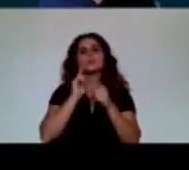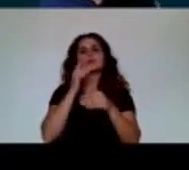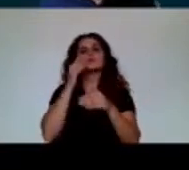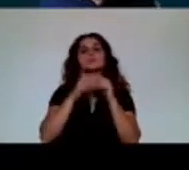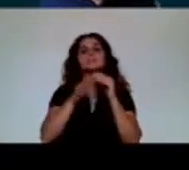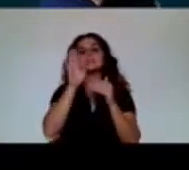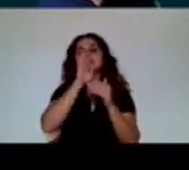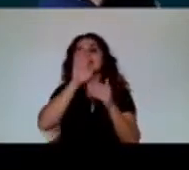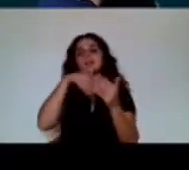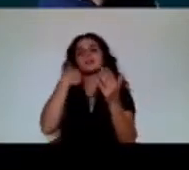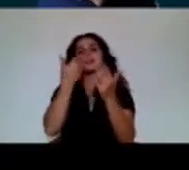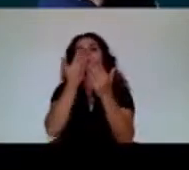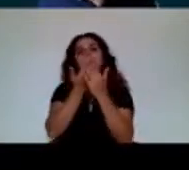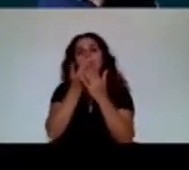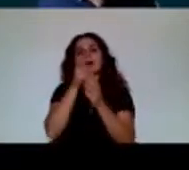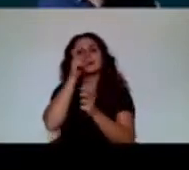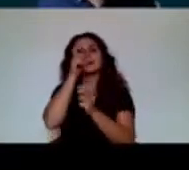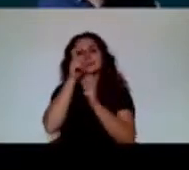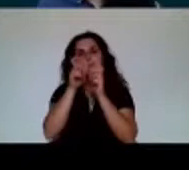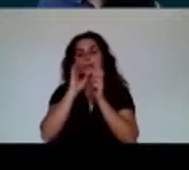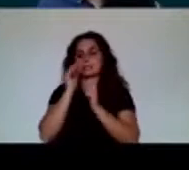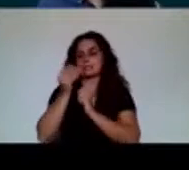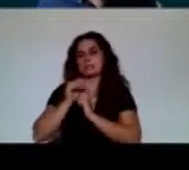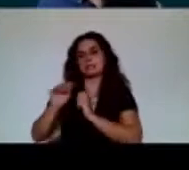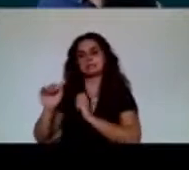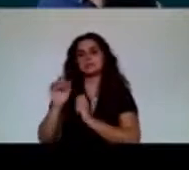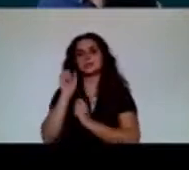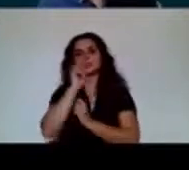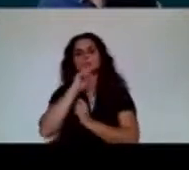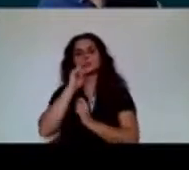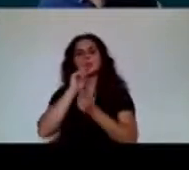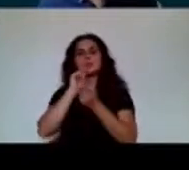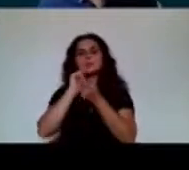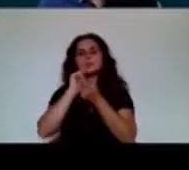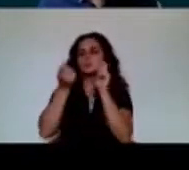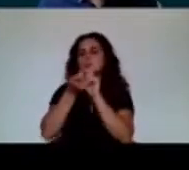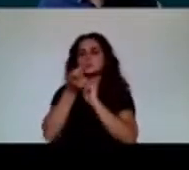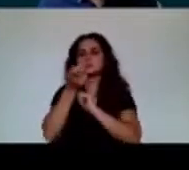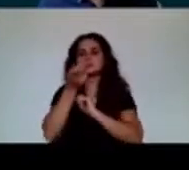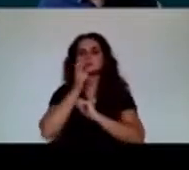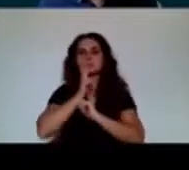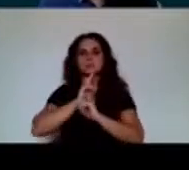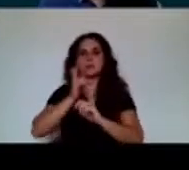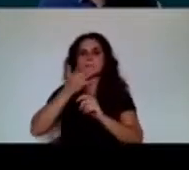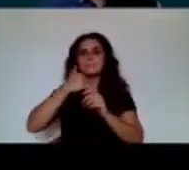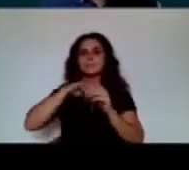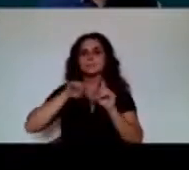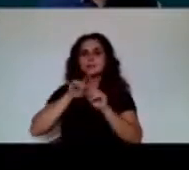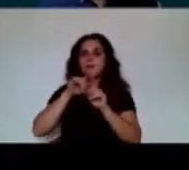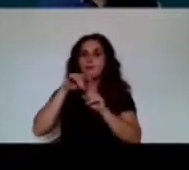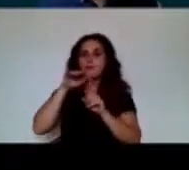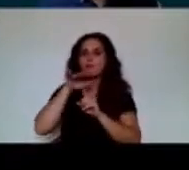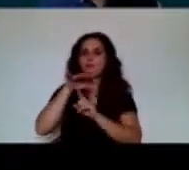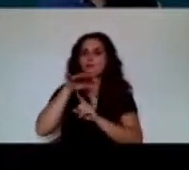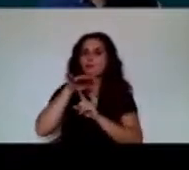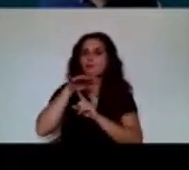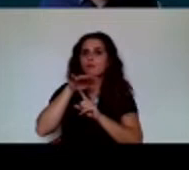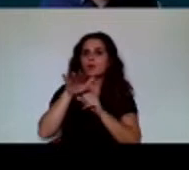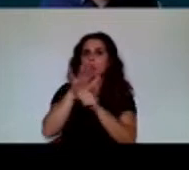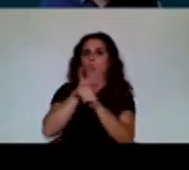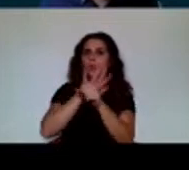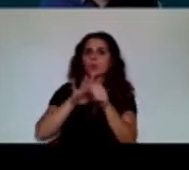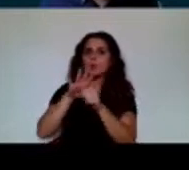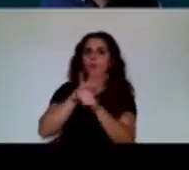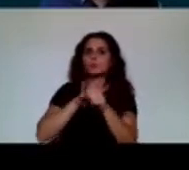children the possibility of managing their answers, but we manipulate the context? So